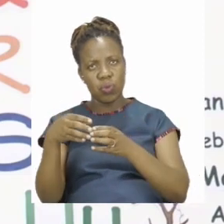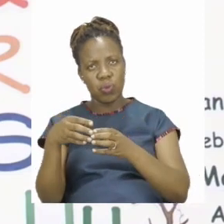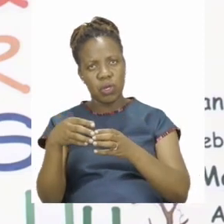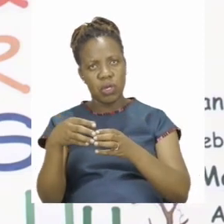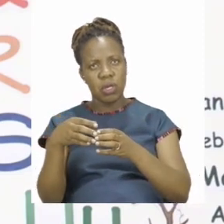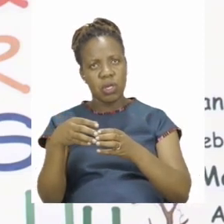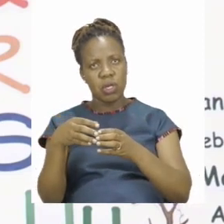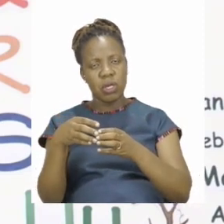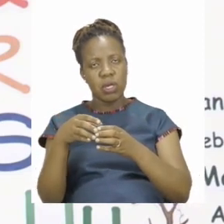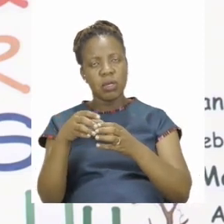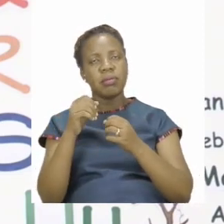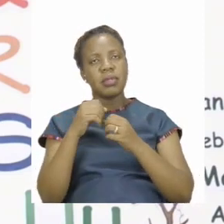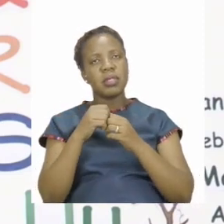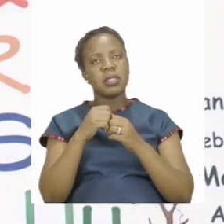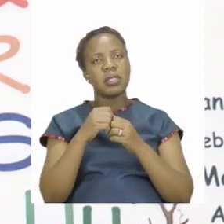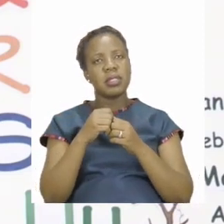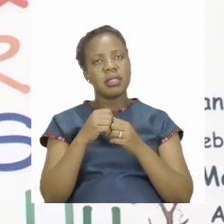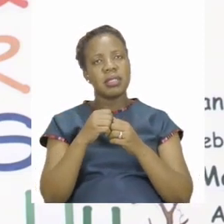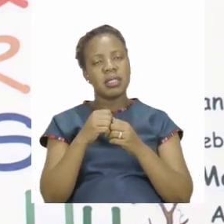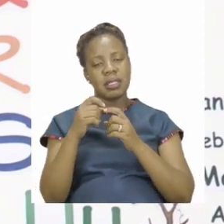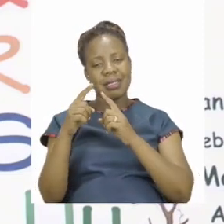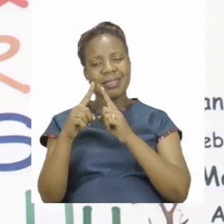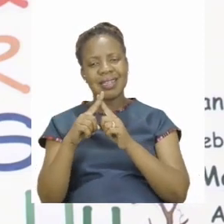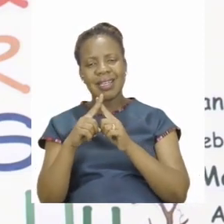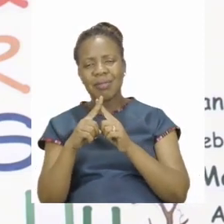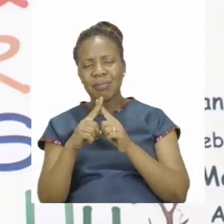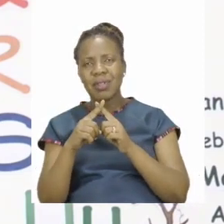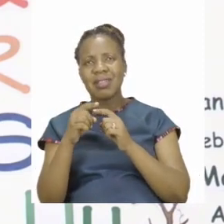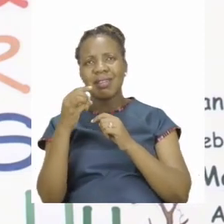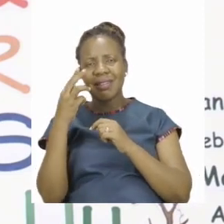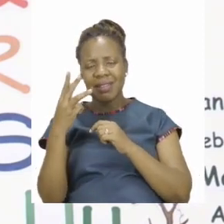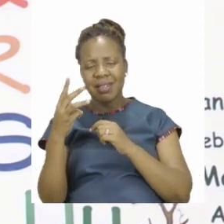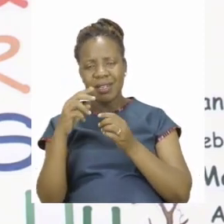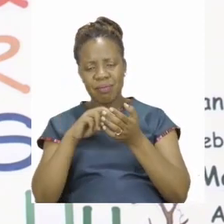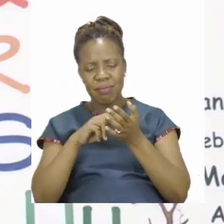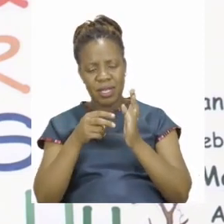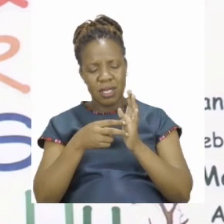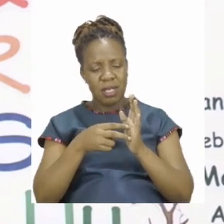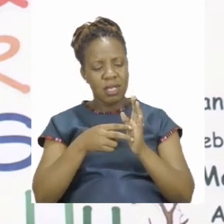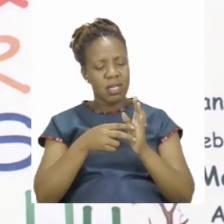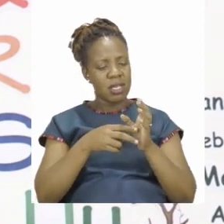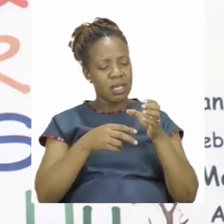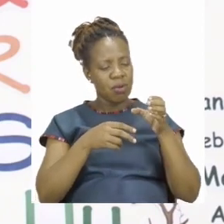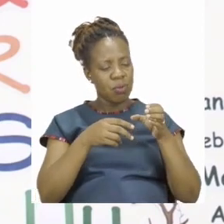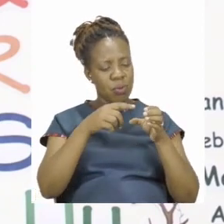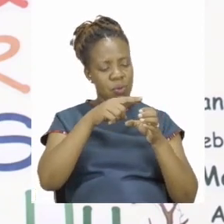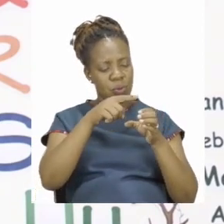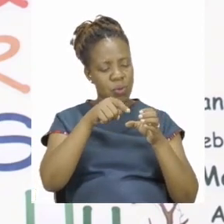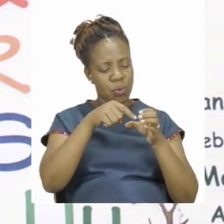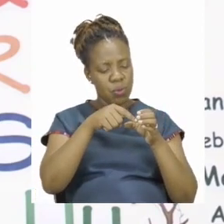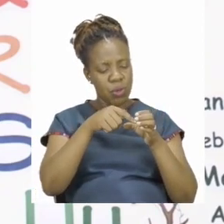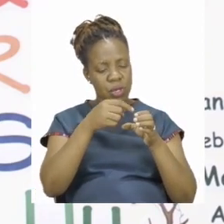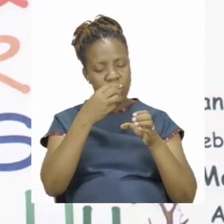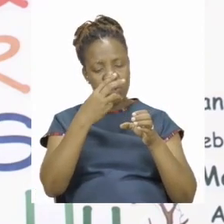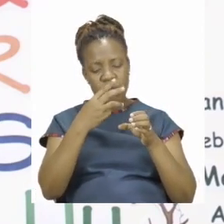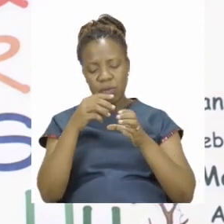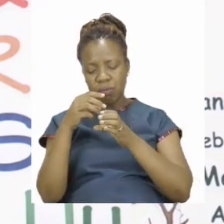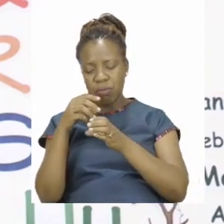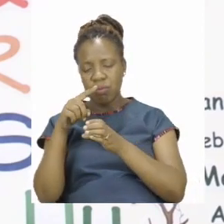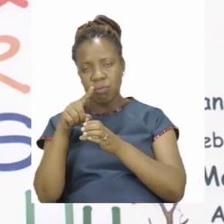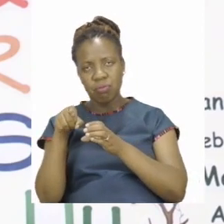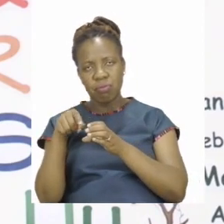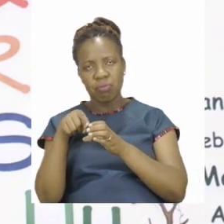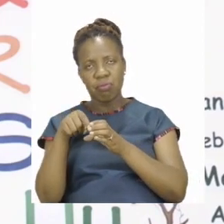times 3. Or 2 groups of 3. Now, for us to get our final answer, we need to